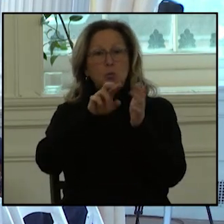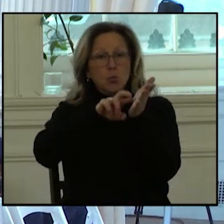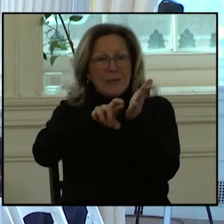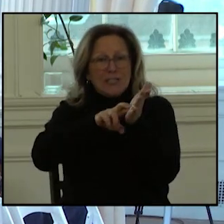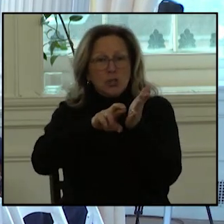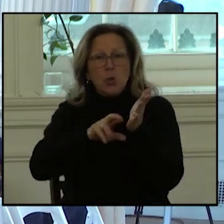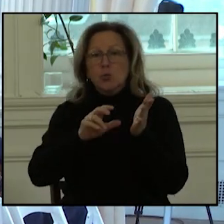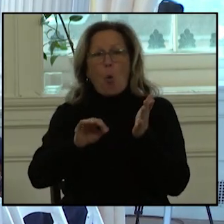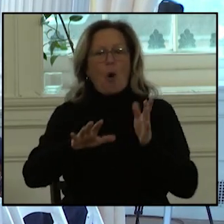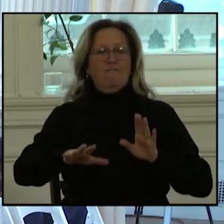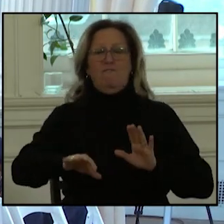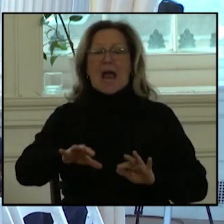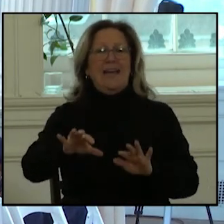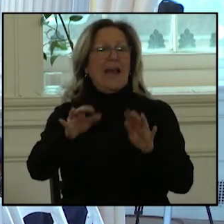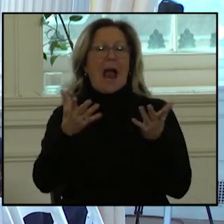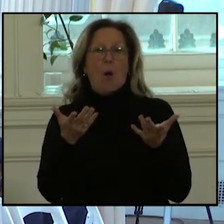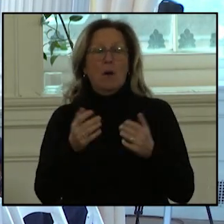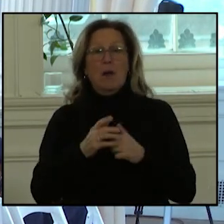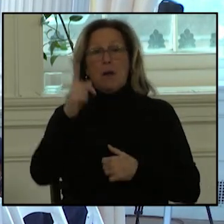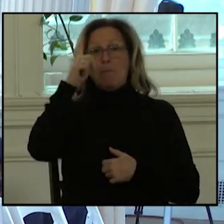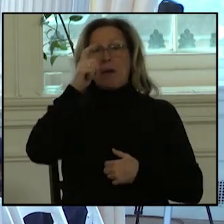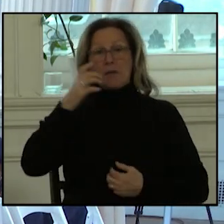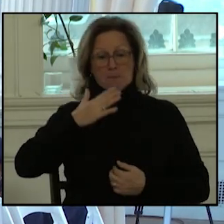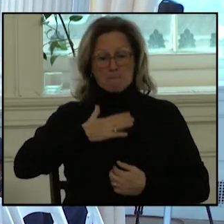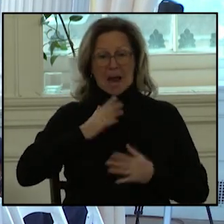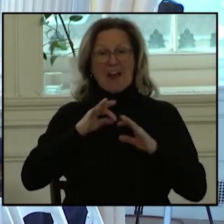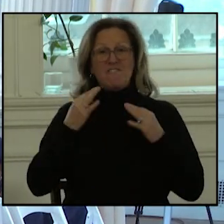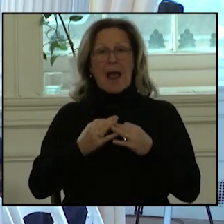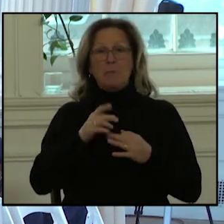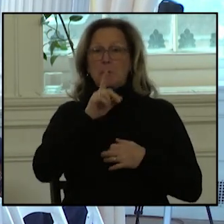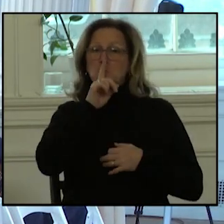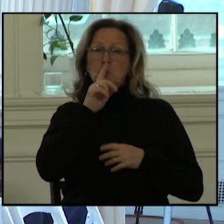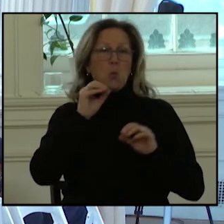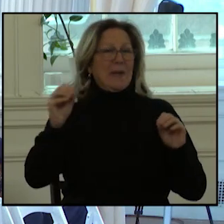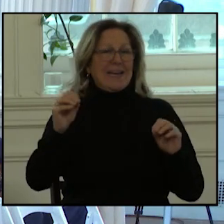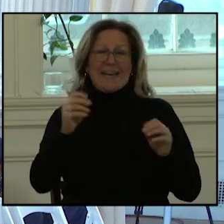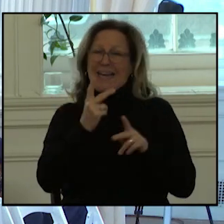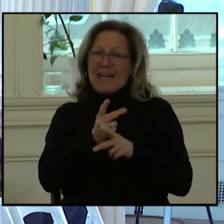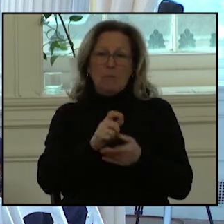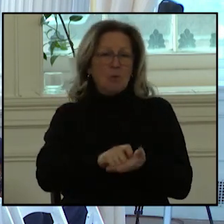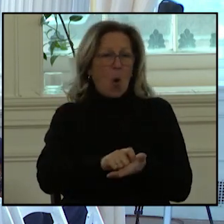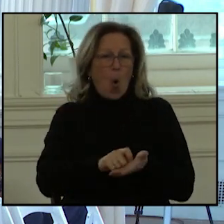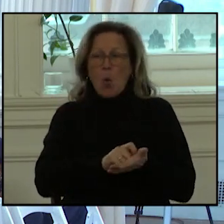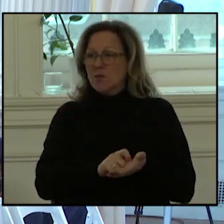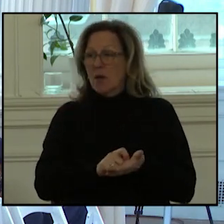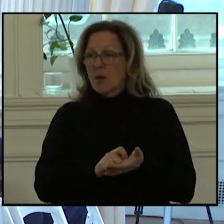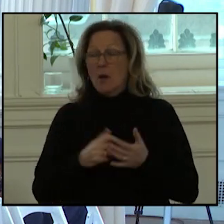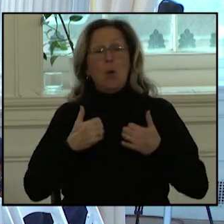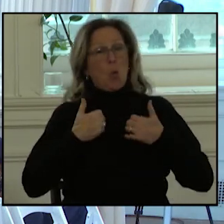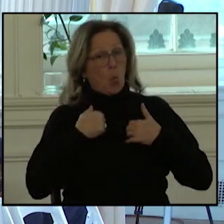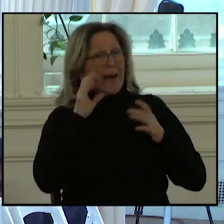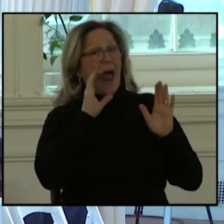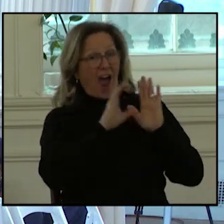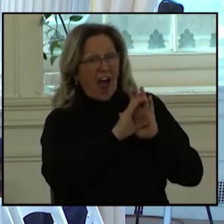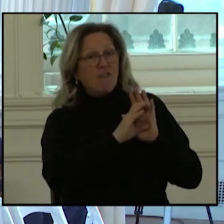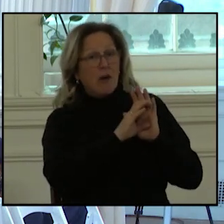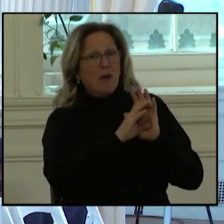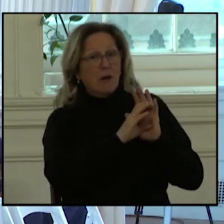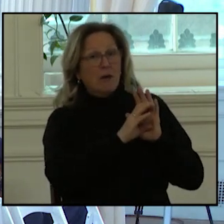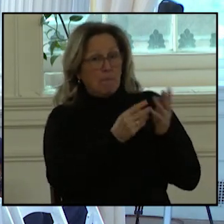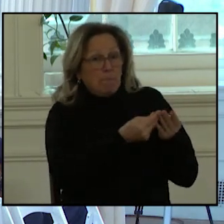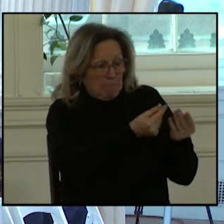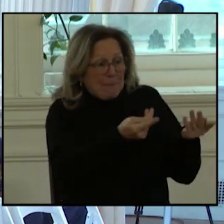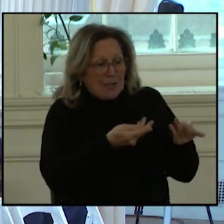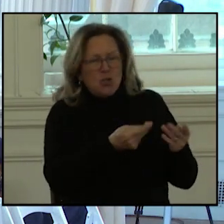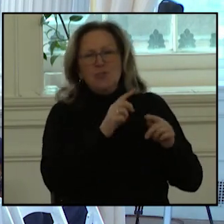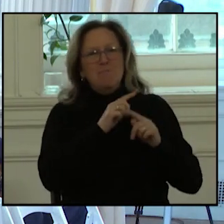researching or finding out? Because in my family, we didn't keep a lot of notes. We got pictures, but no one ever